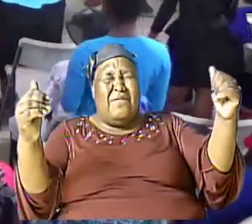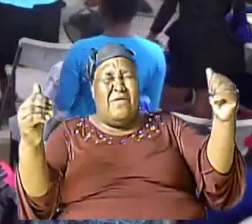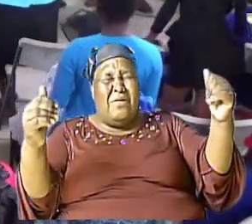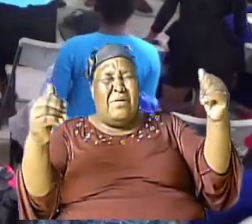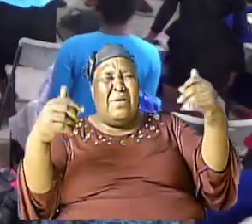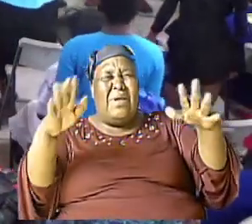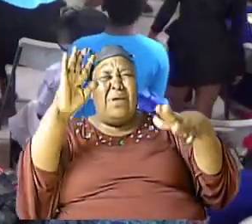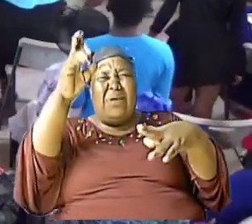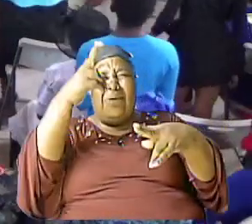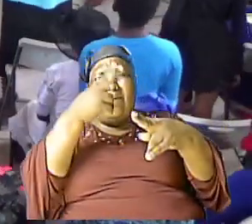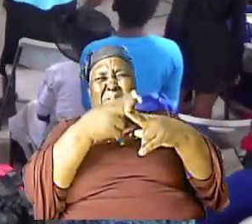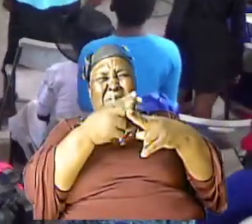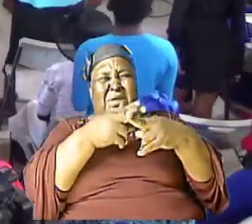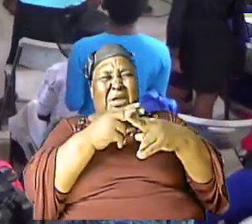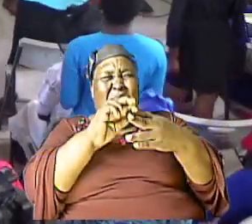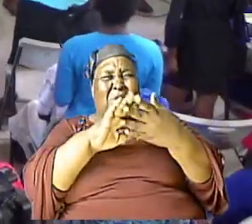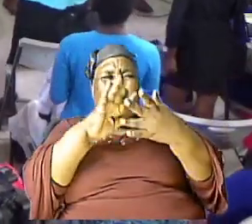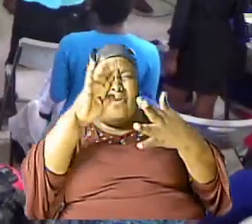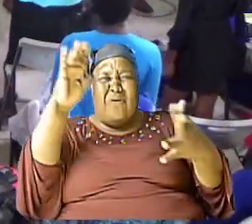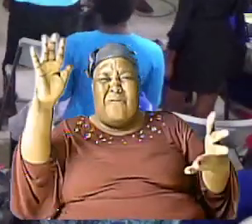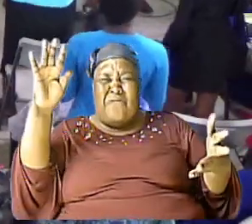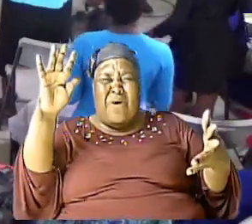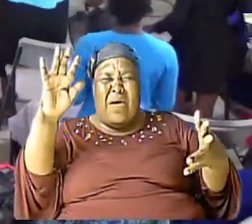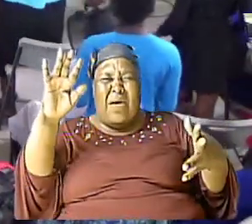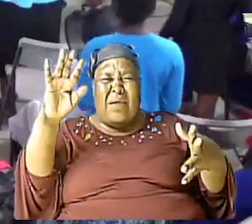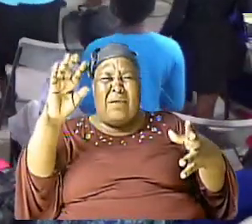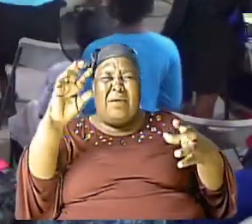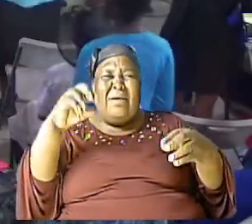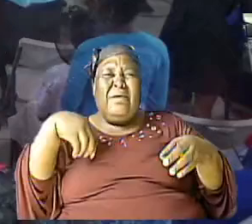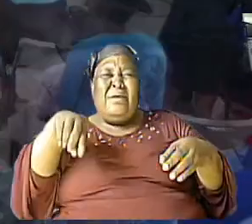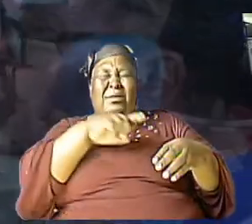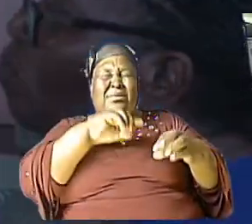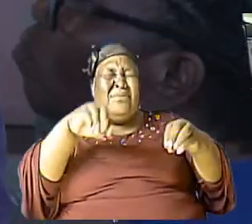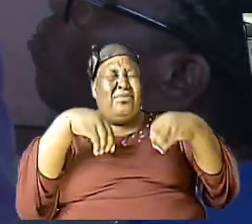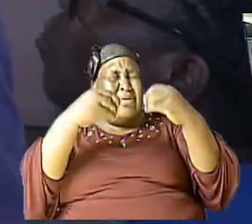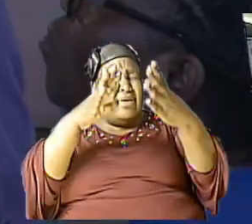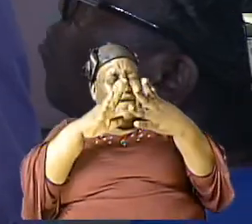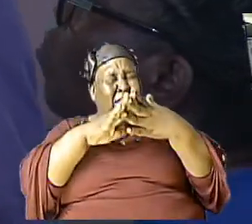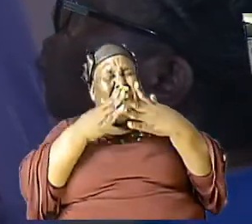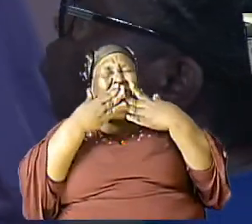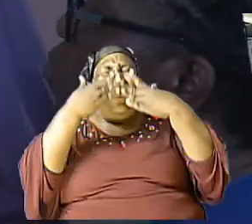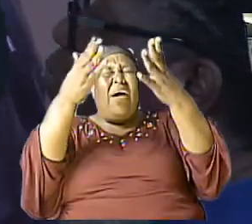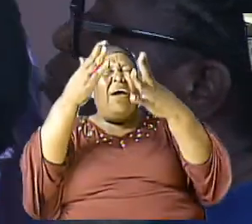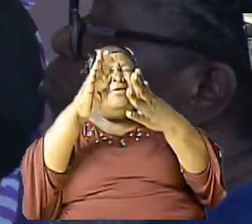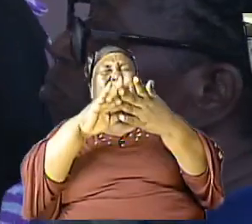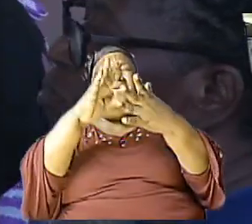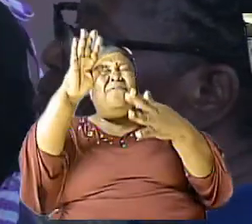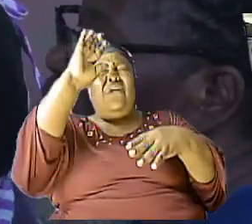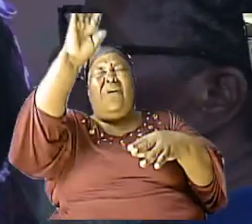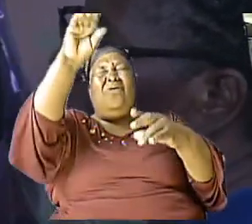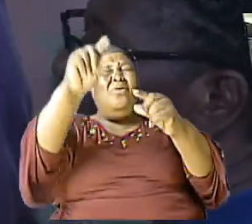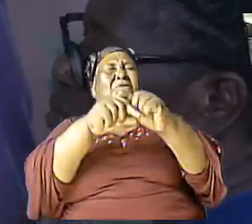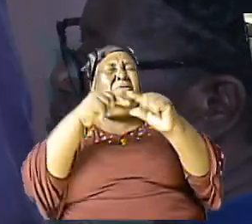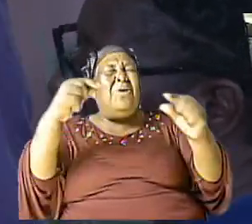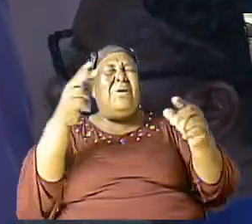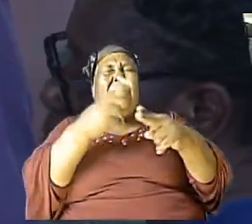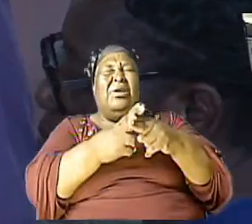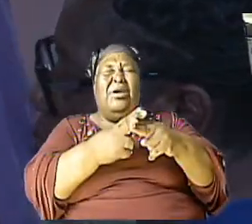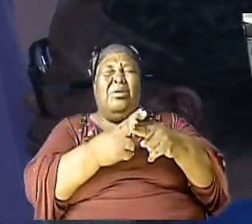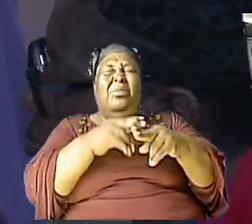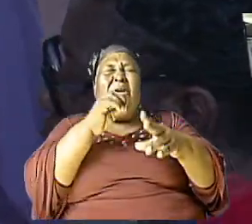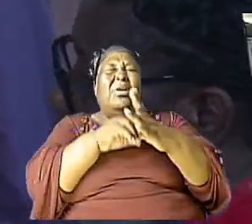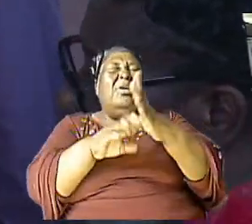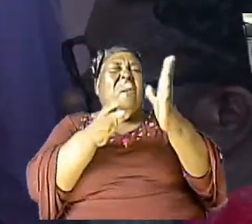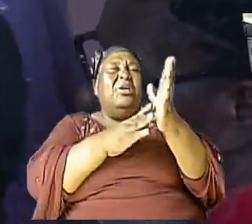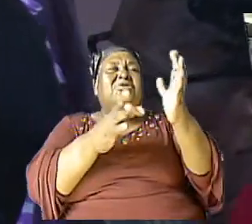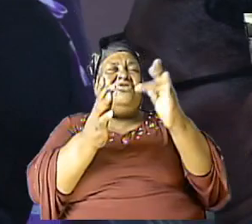glorified. Let your will be done. We give you thanks. We glorify you. Hallelujah. We honor you,